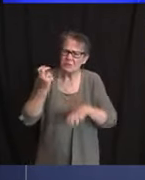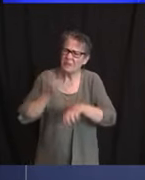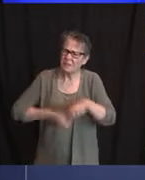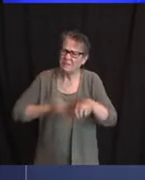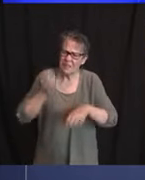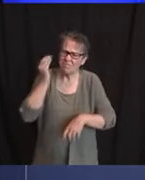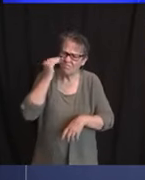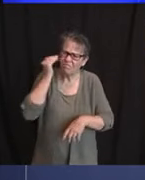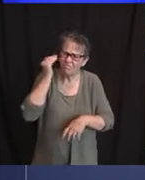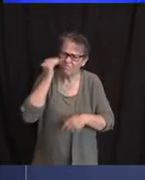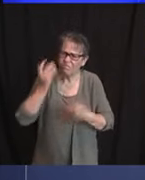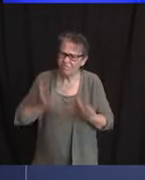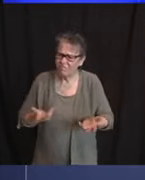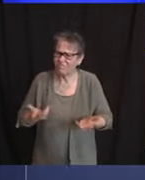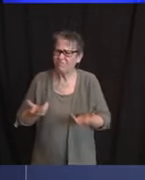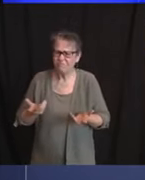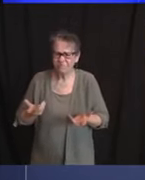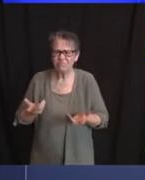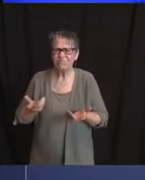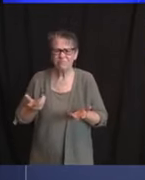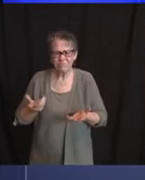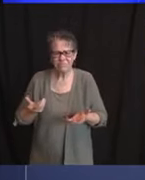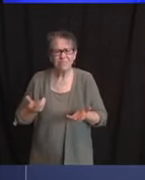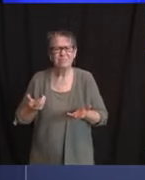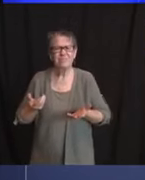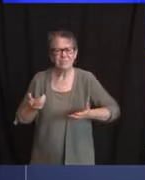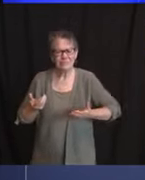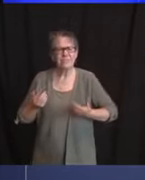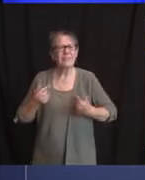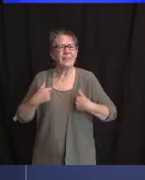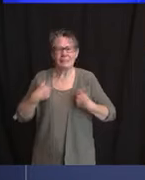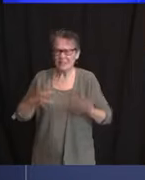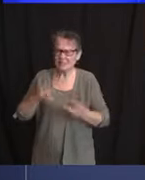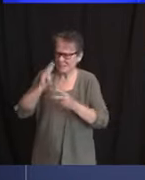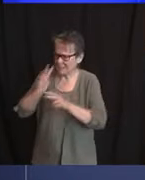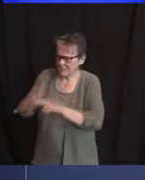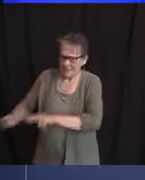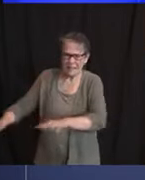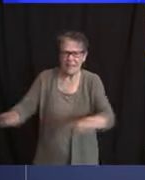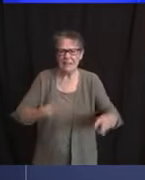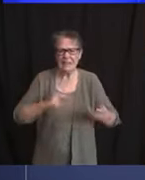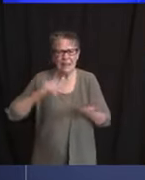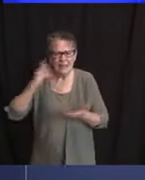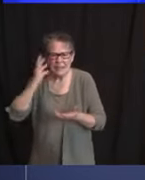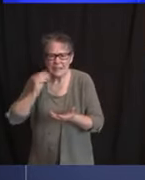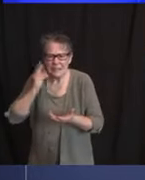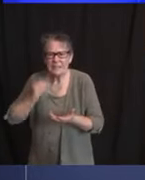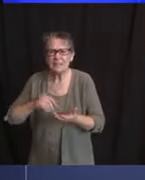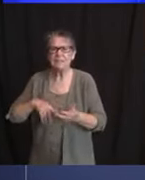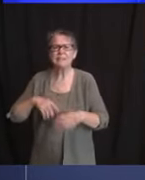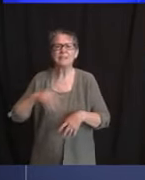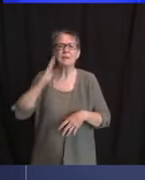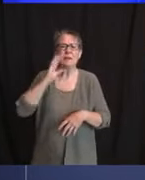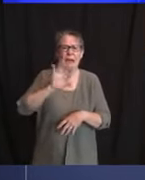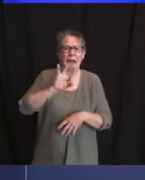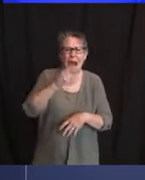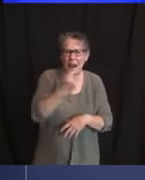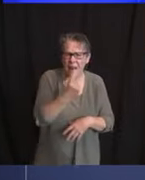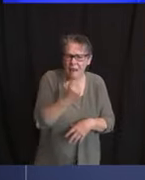11th, the 2008 financial collapse, Superstorm Sandy, but nothing like